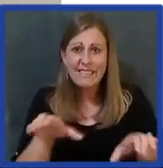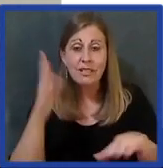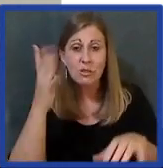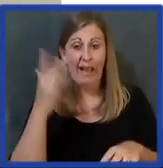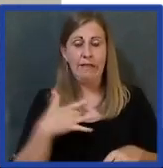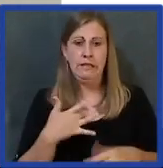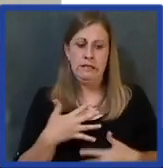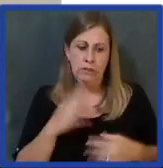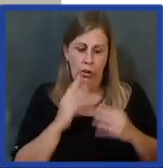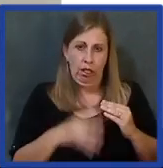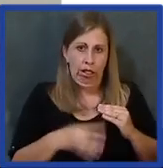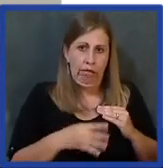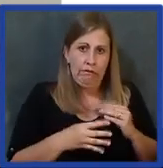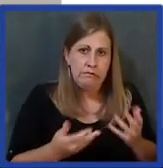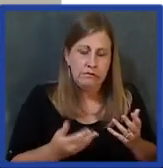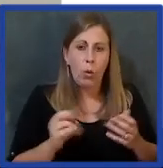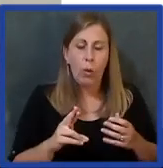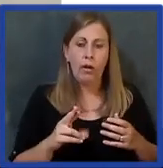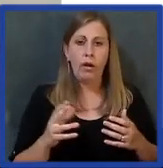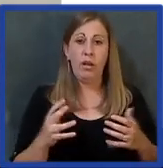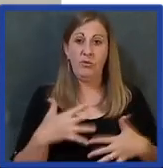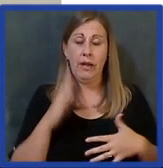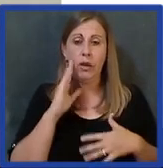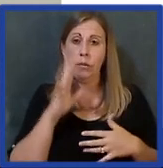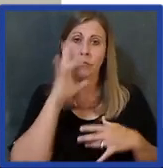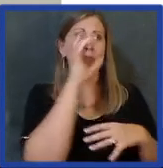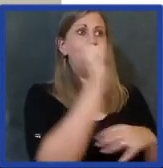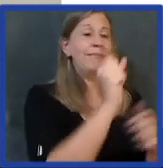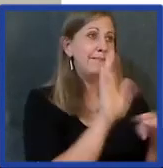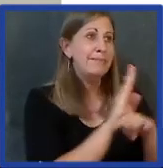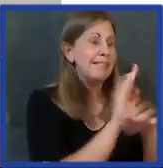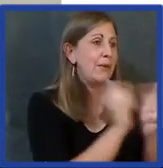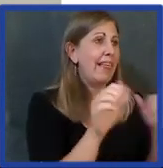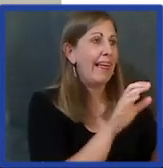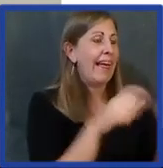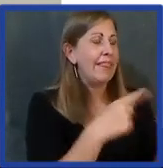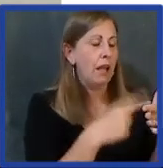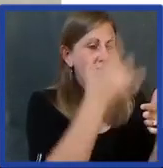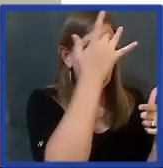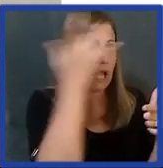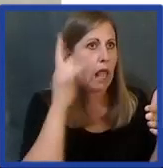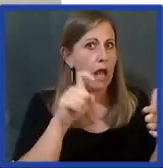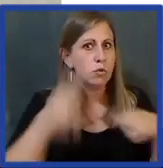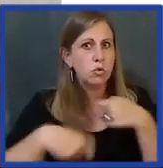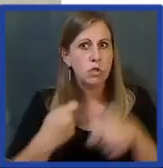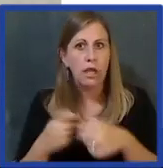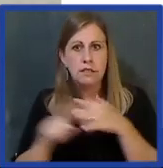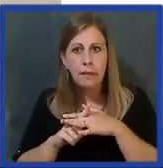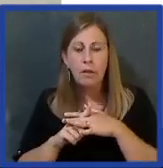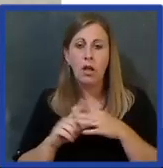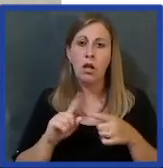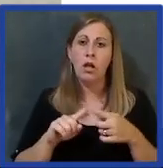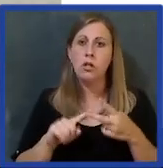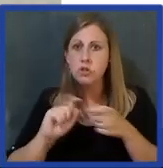I was fearful that I would leak, or I was fearful that I would get wrapped up in the activity and then I would forget that I would need to go change my tampon